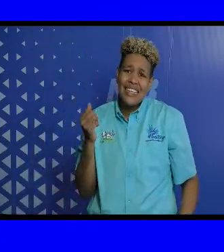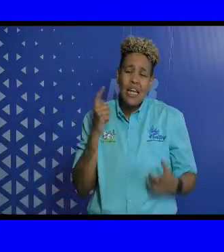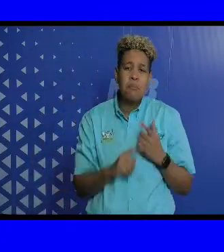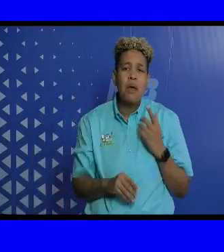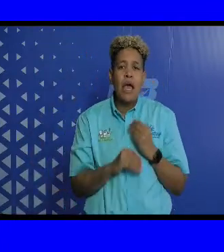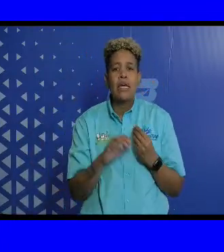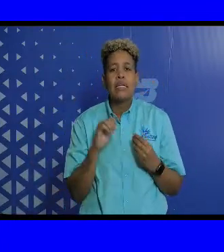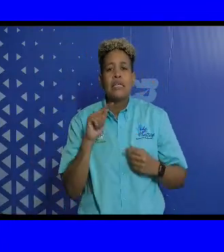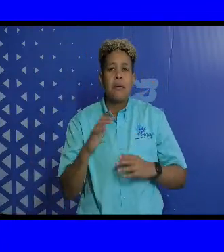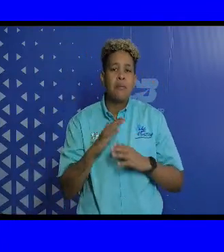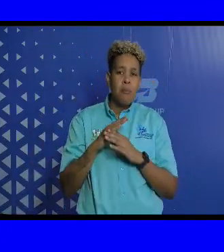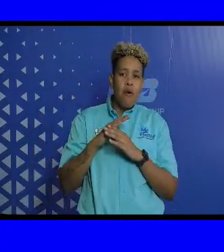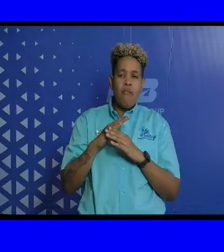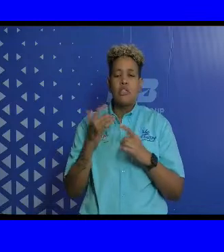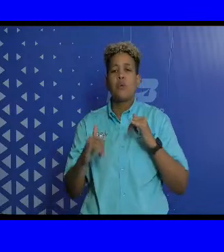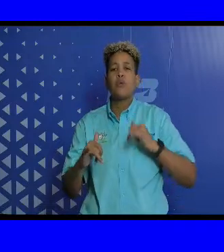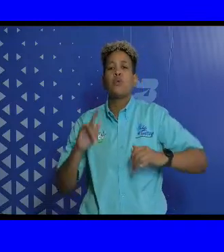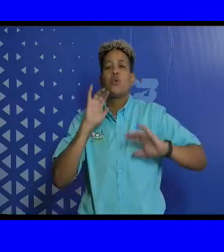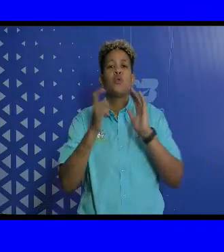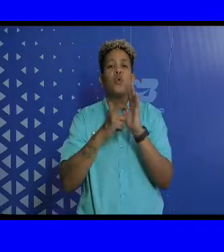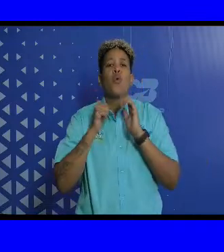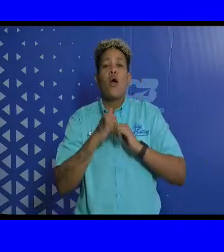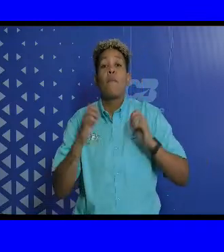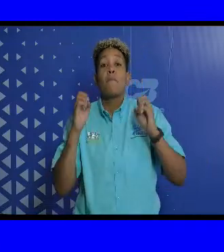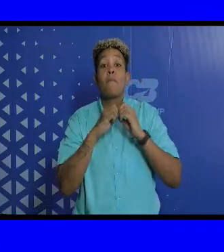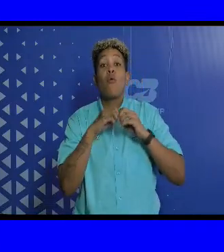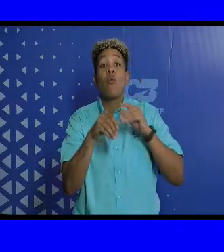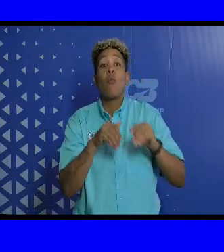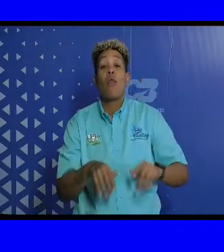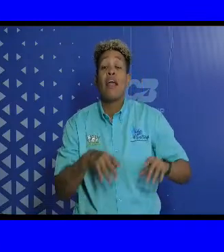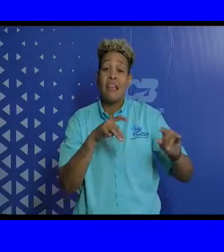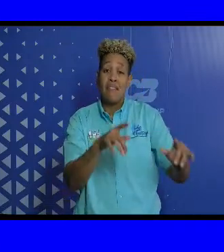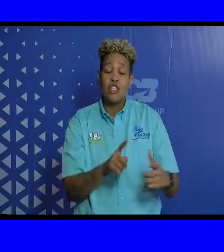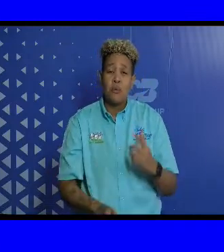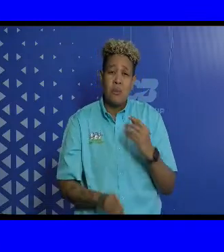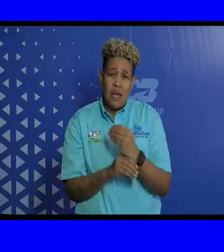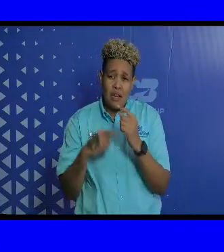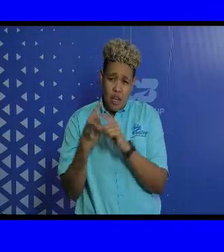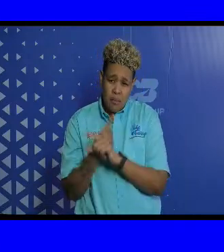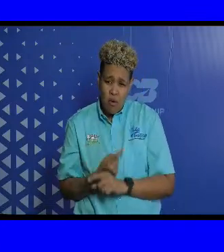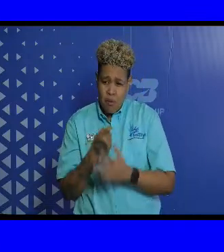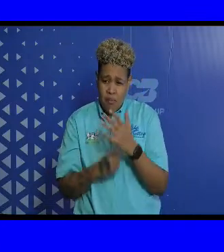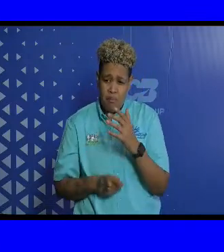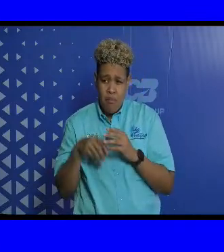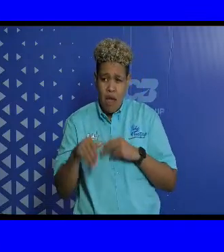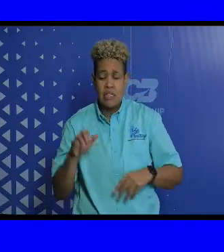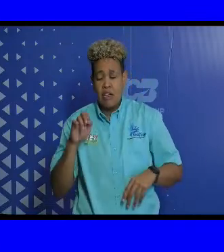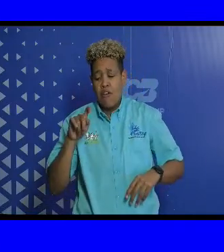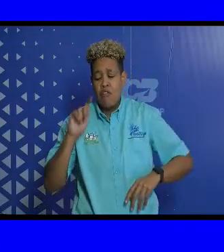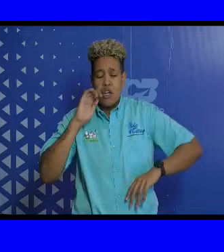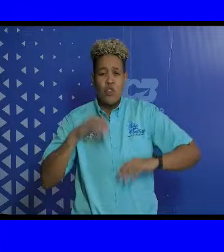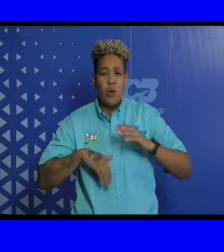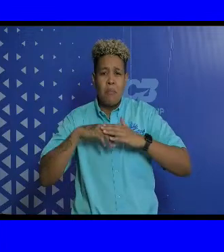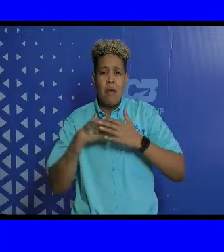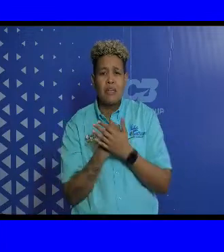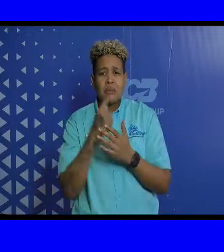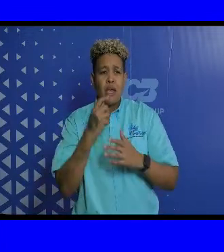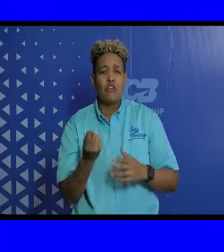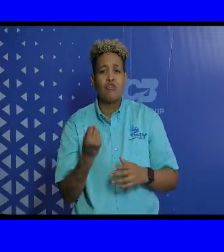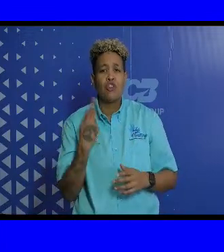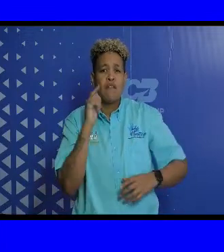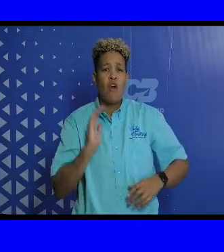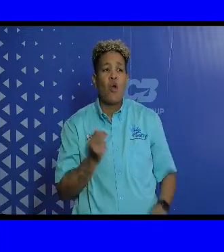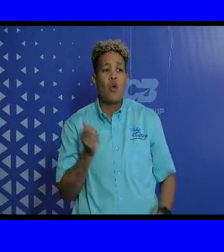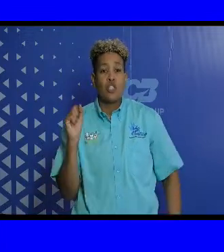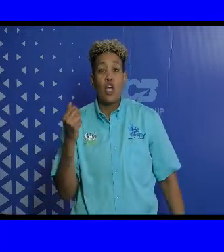additional capital buffers, which will require greater capital efficiency and appropriate pricing of credit to maximize returns for our